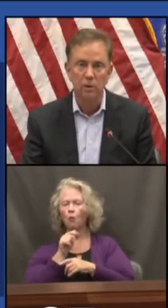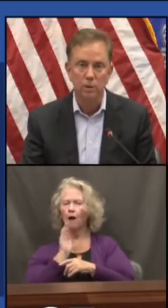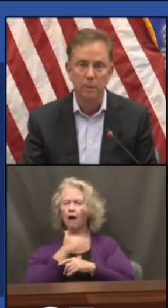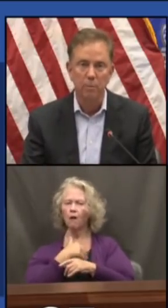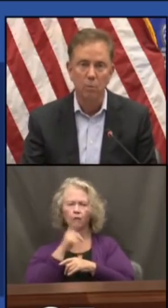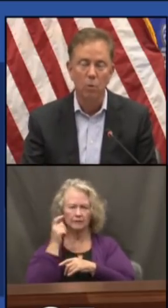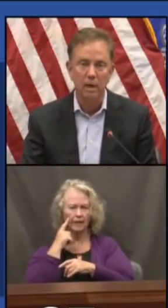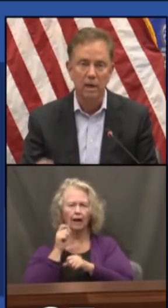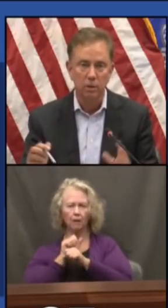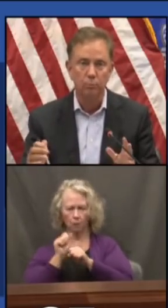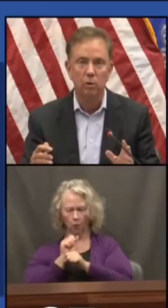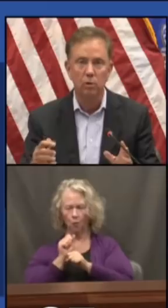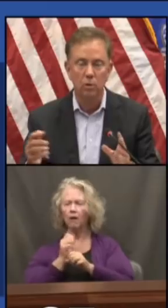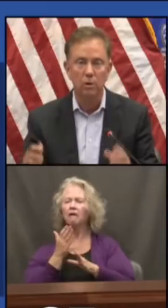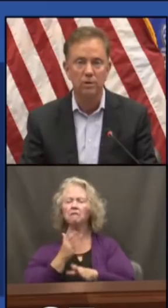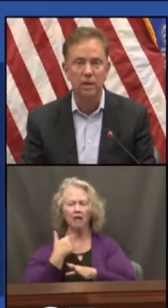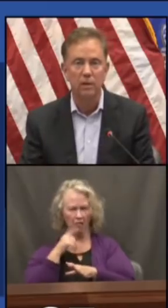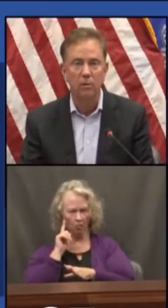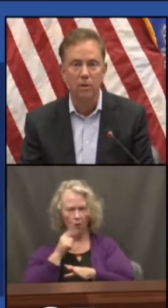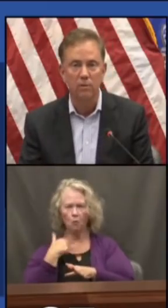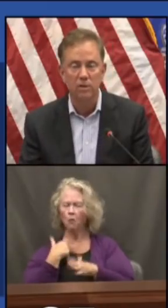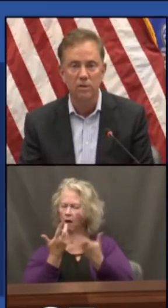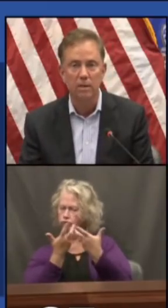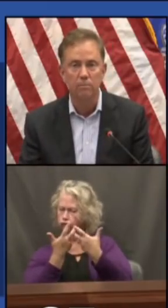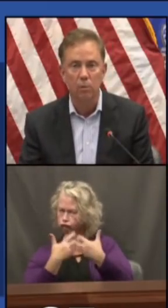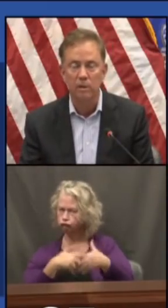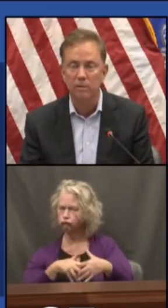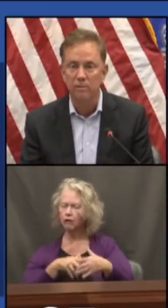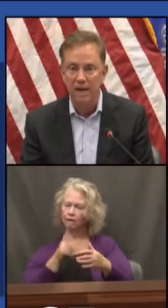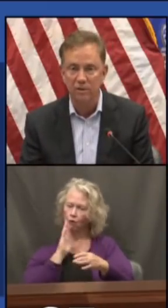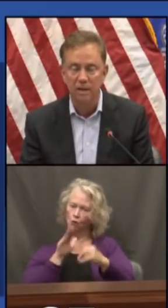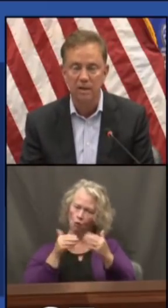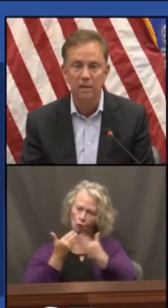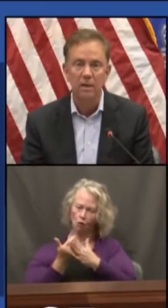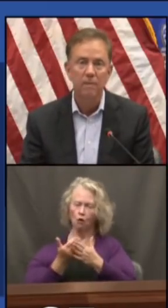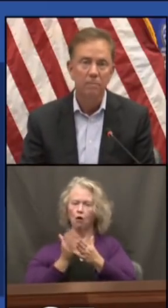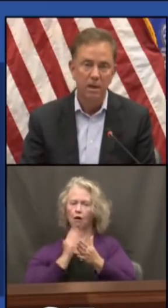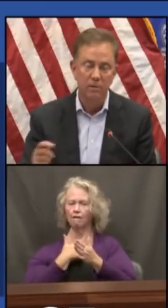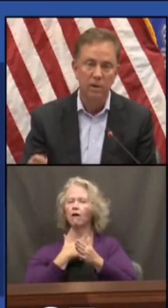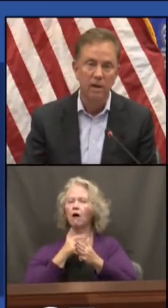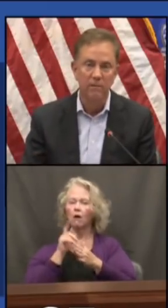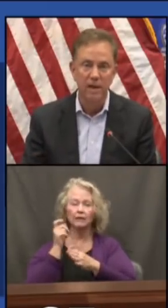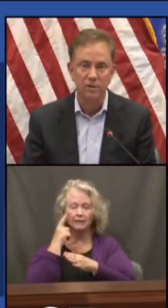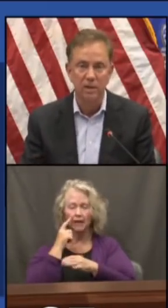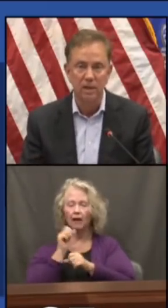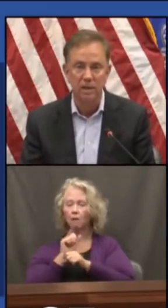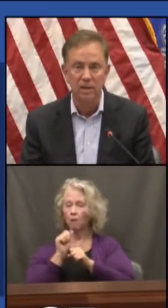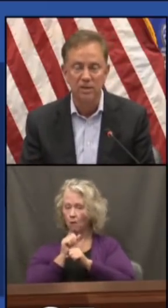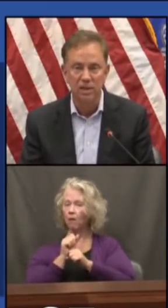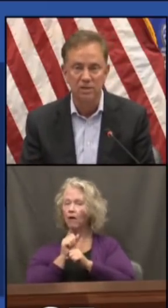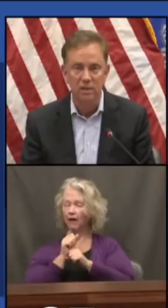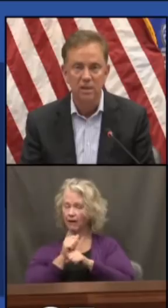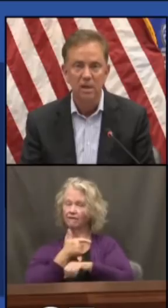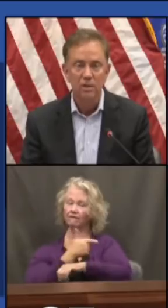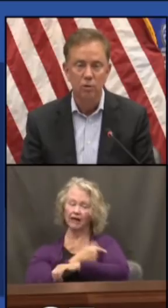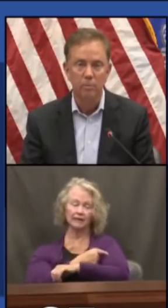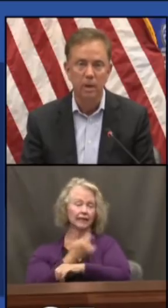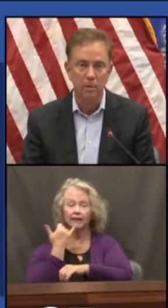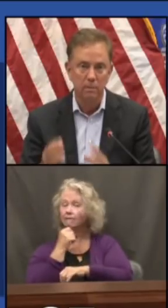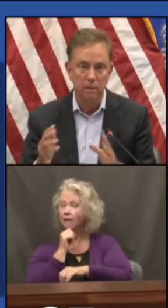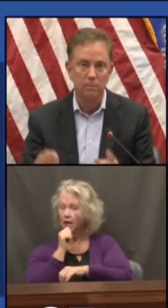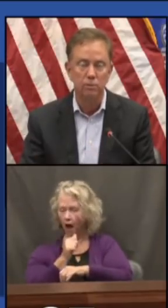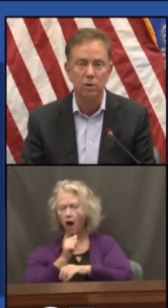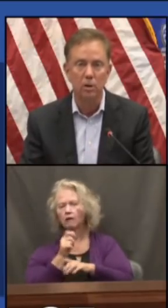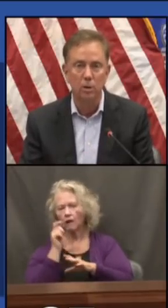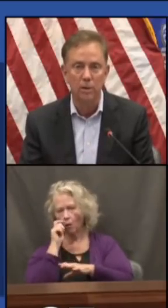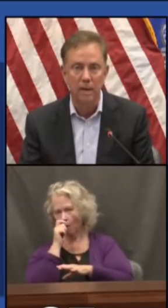very close to be able to work out the protocols and get all of our state employees vaccinated, and if they're not vaccinated, tested. So we'll be able